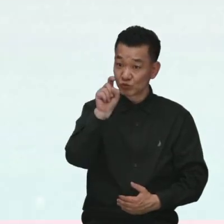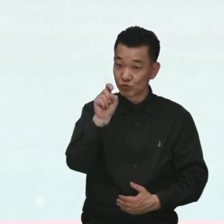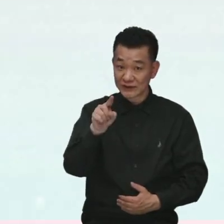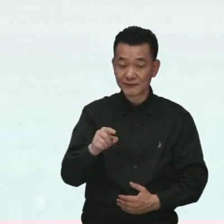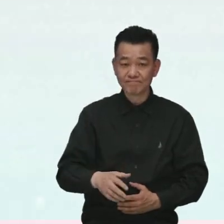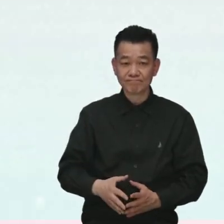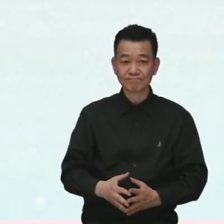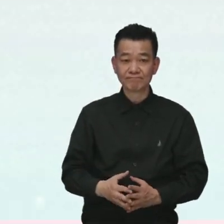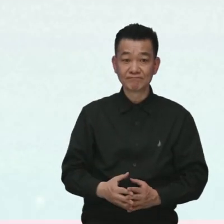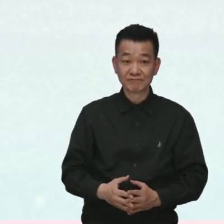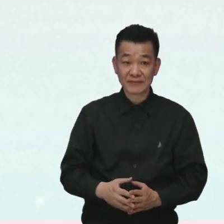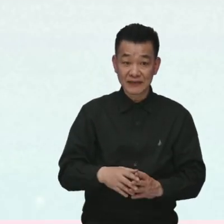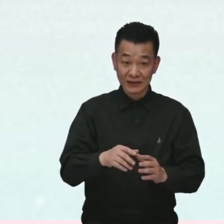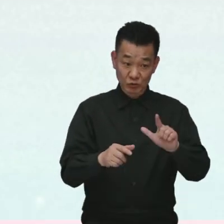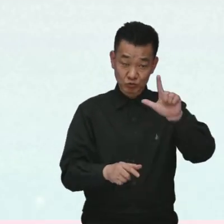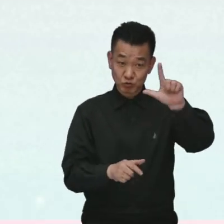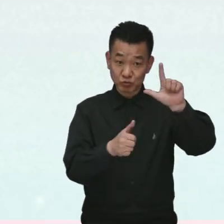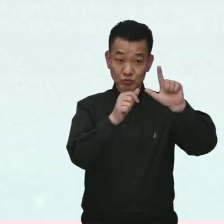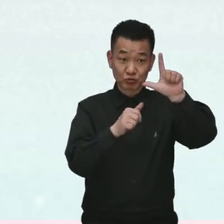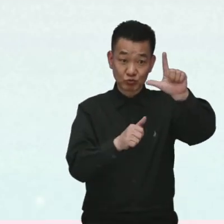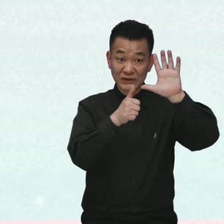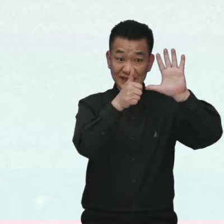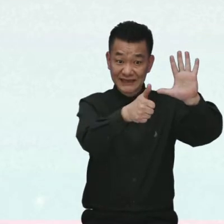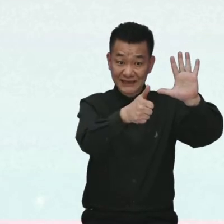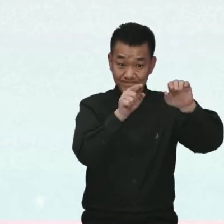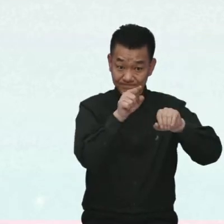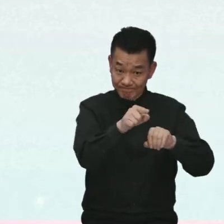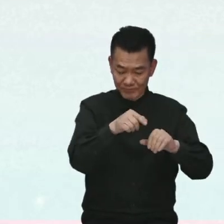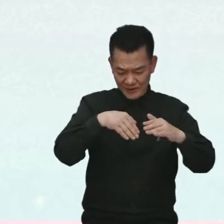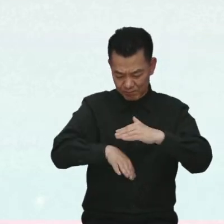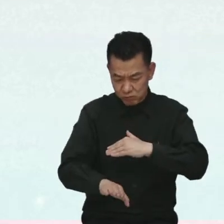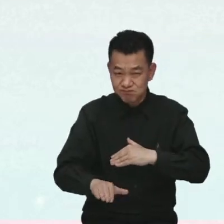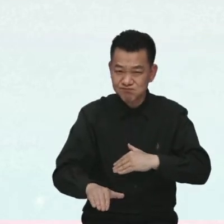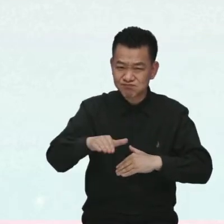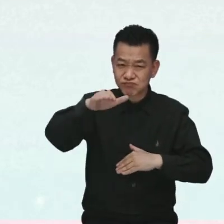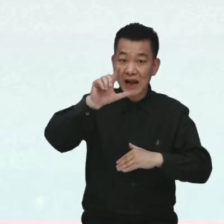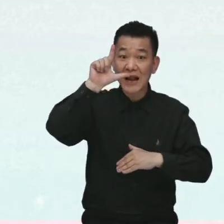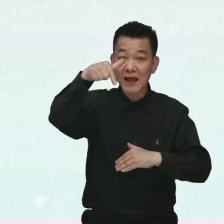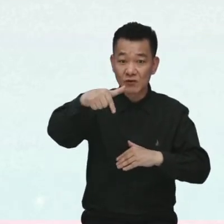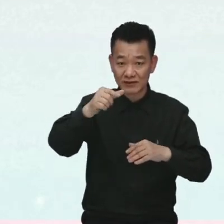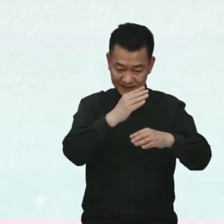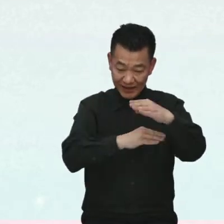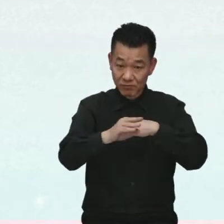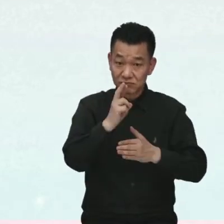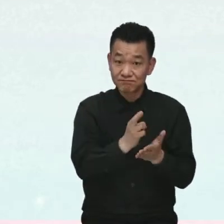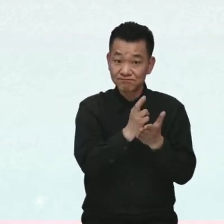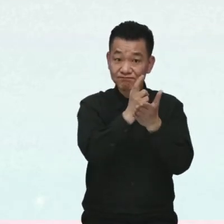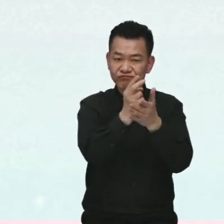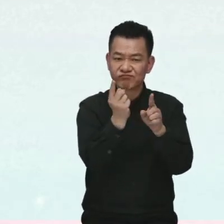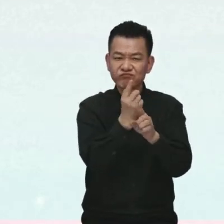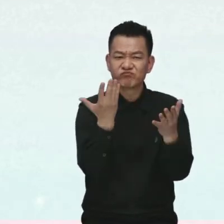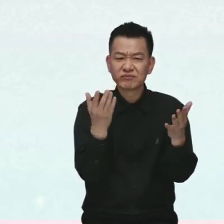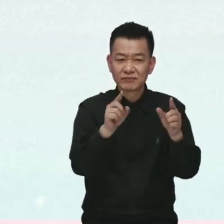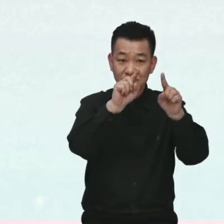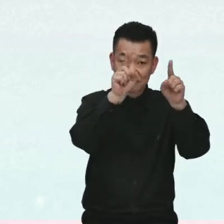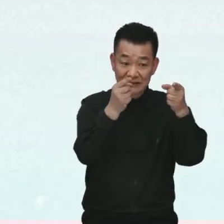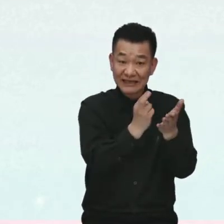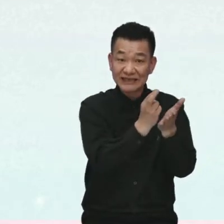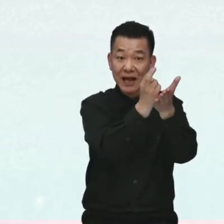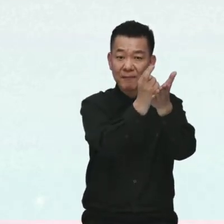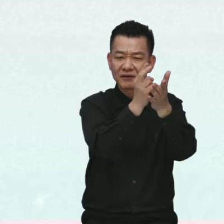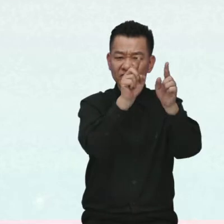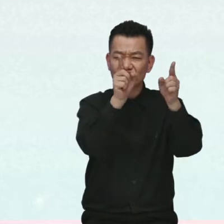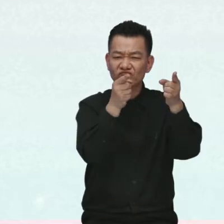Shall we solve a quiz? Because of the perception that Article 26, Habilitation and Rehabilitation, must not